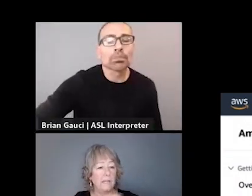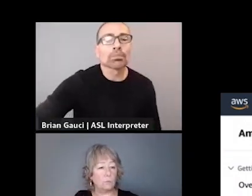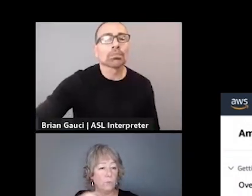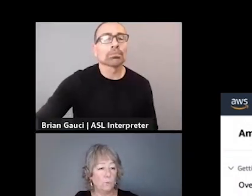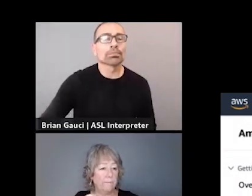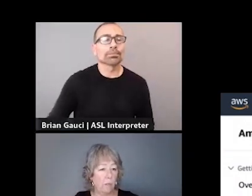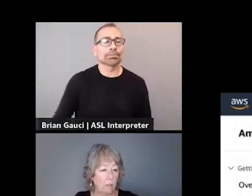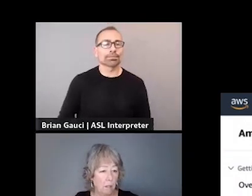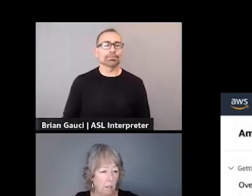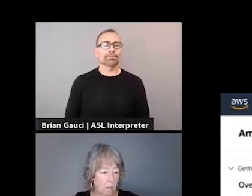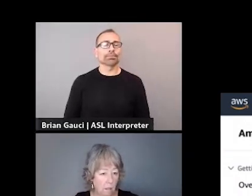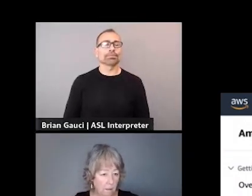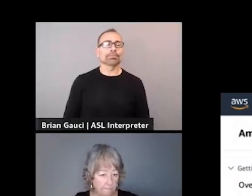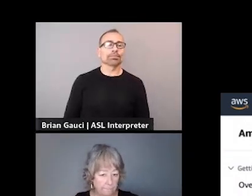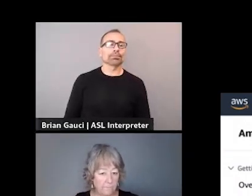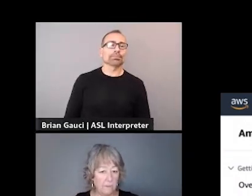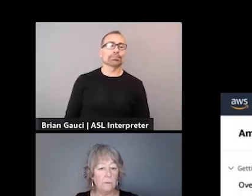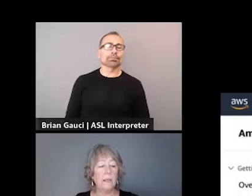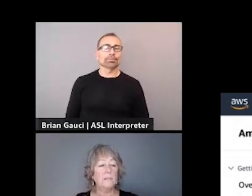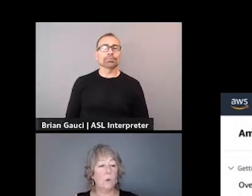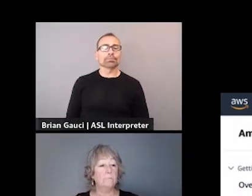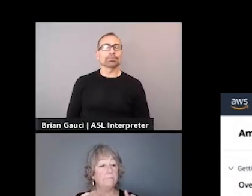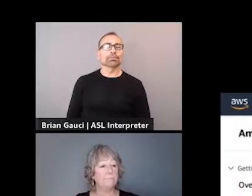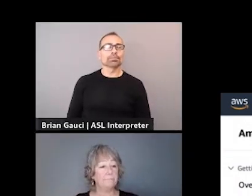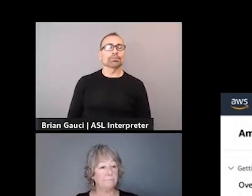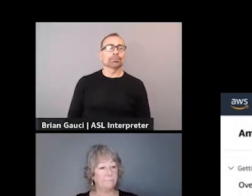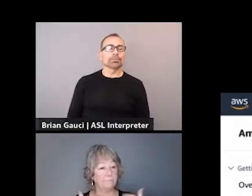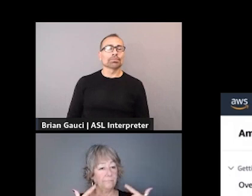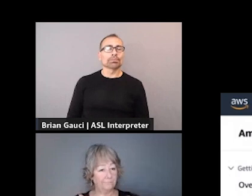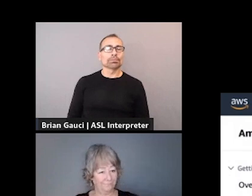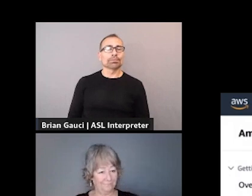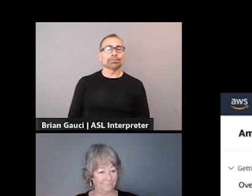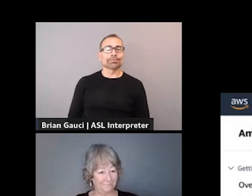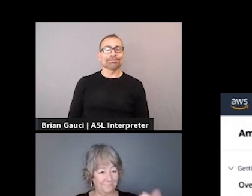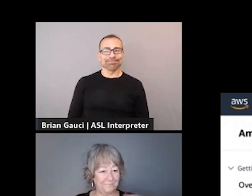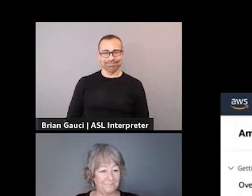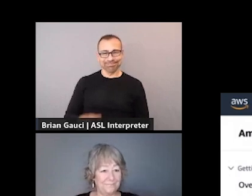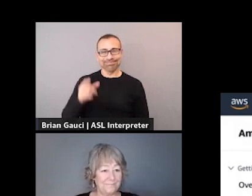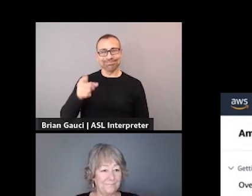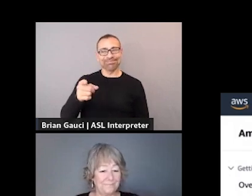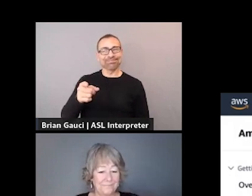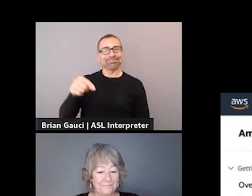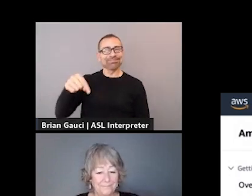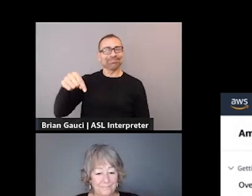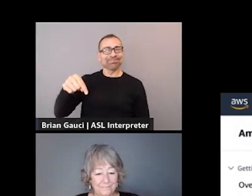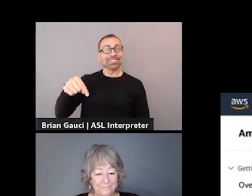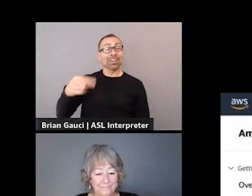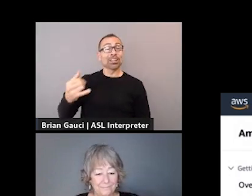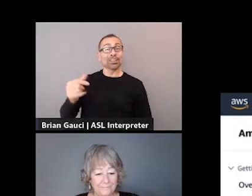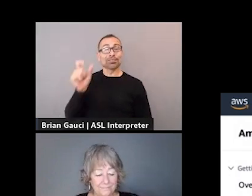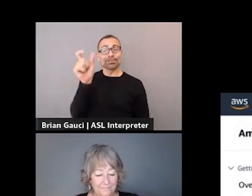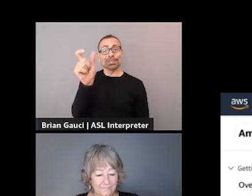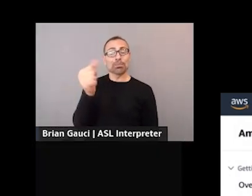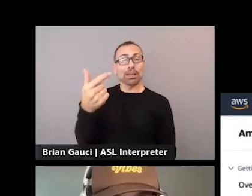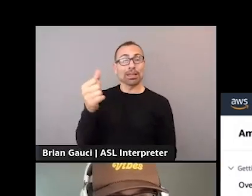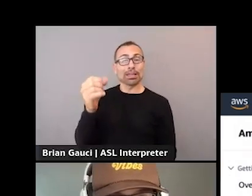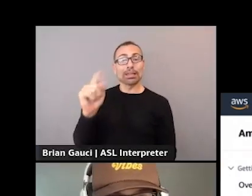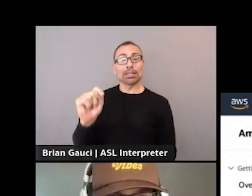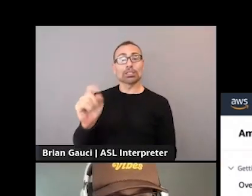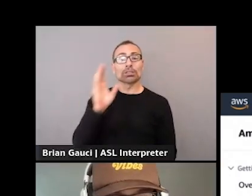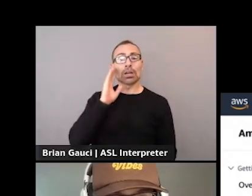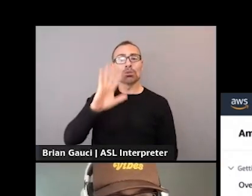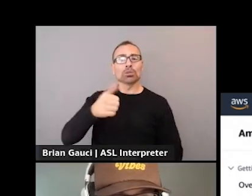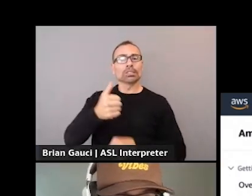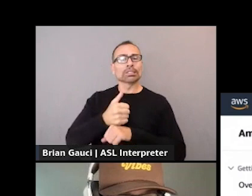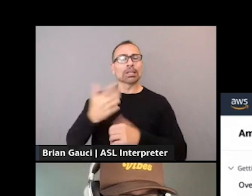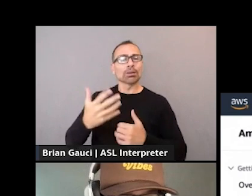to agents, and I'm going to say agents test 2, and I'm going to say this is